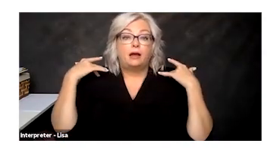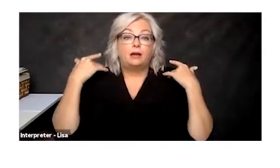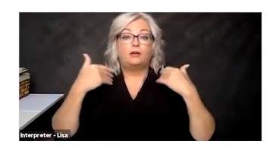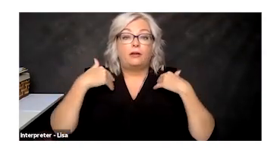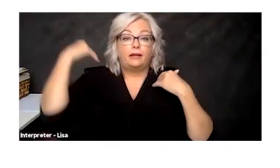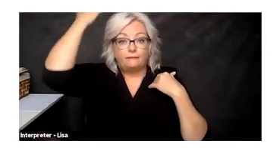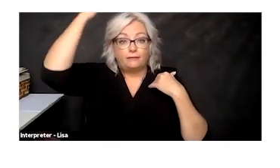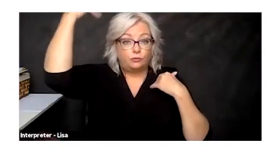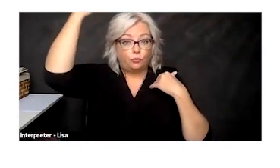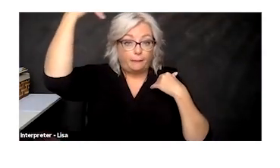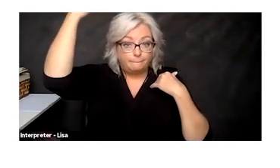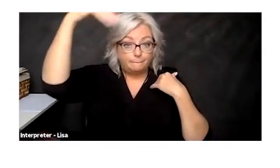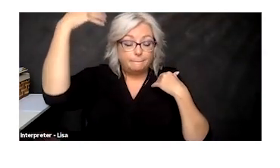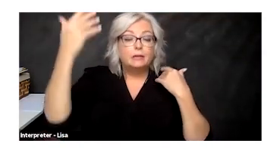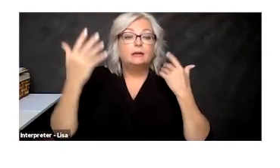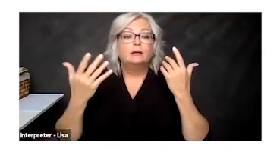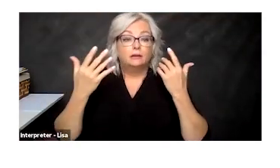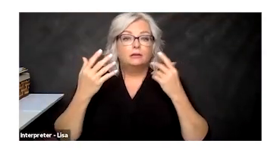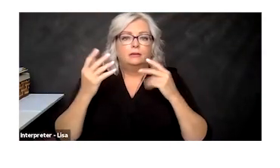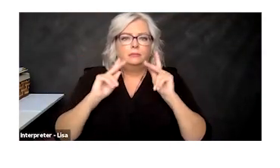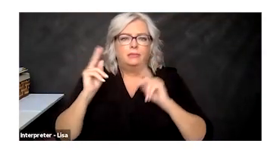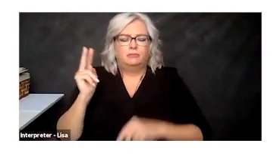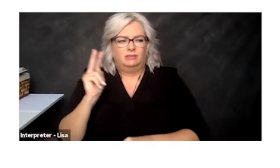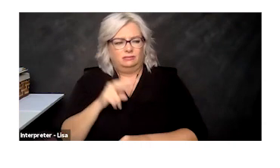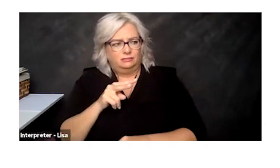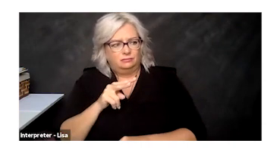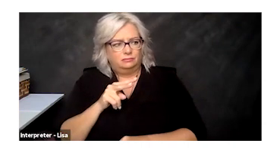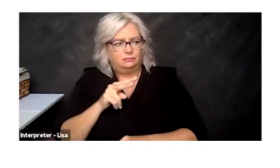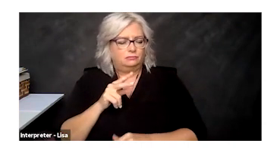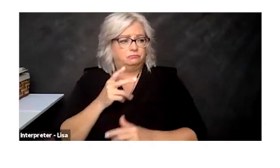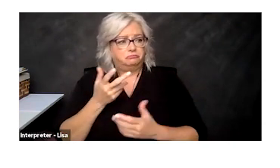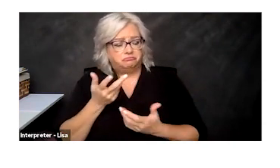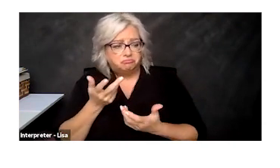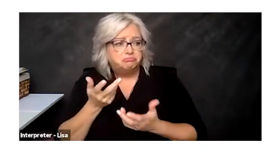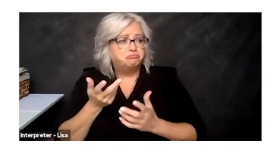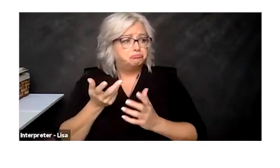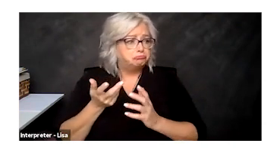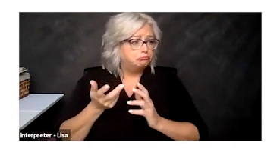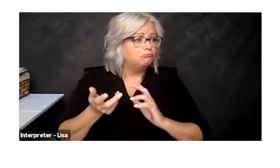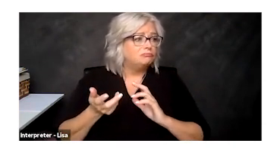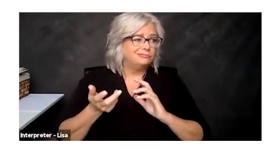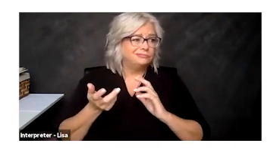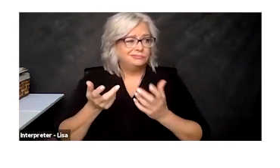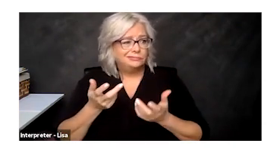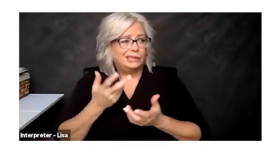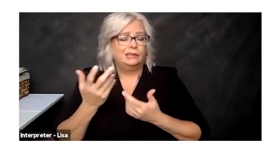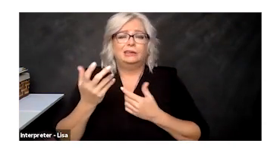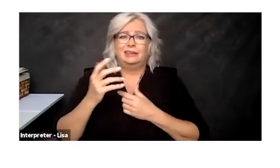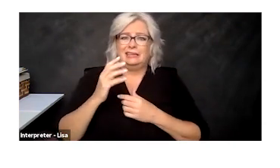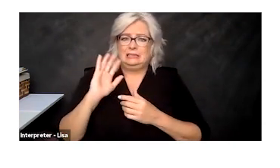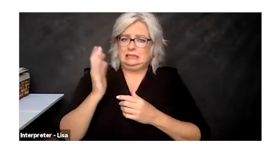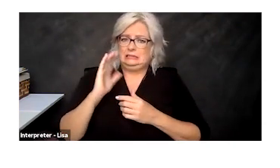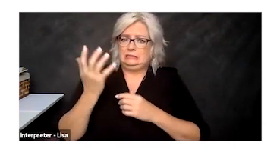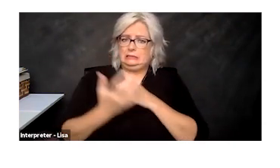people saw the way in which the models were styled, like, it looked appropriative, like he was sort of stealing Afro-diasporic head